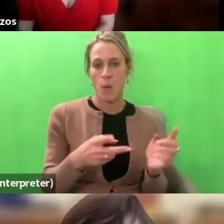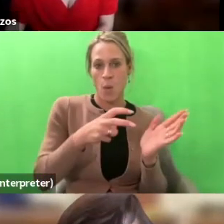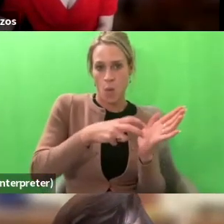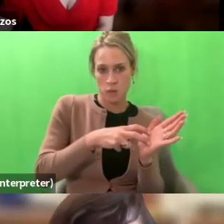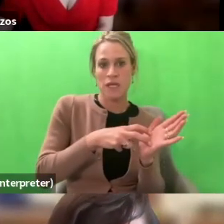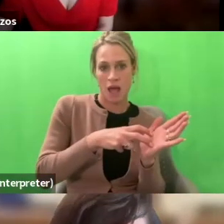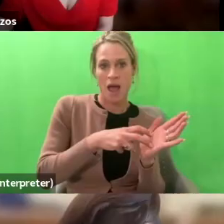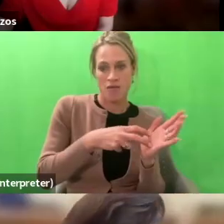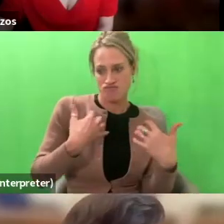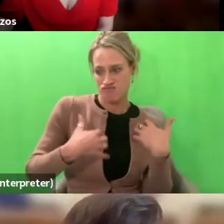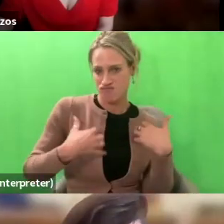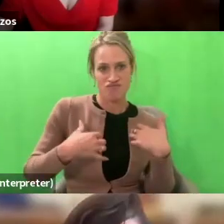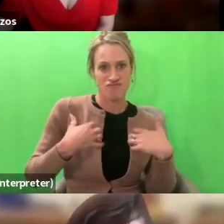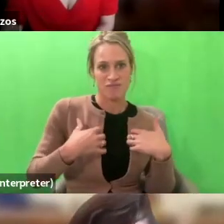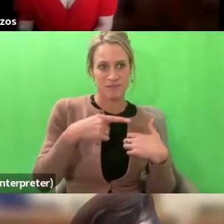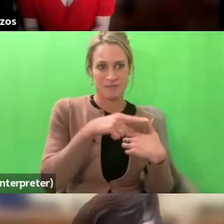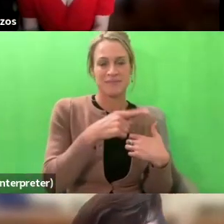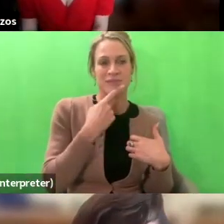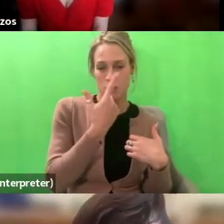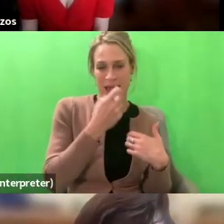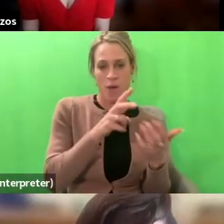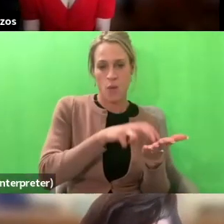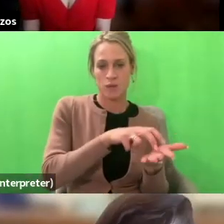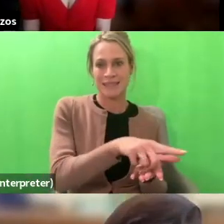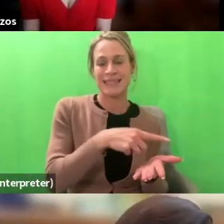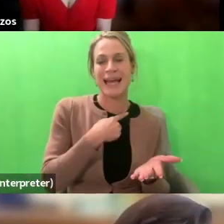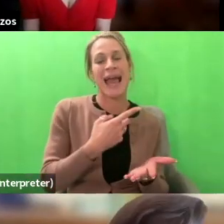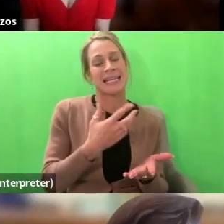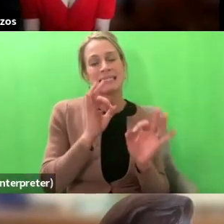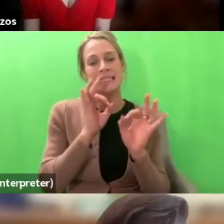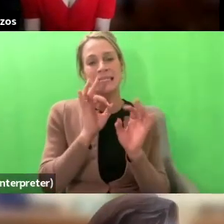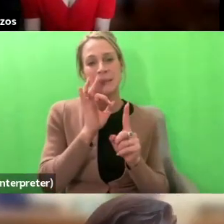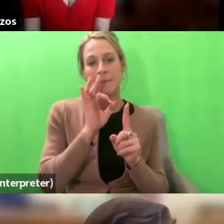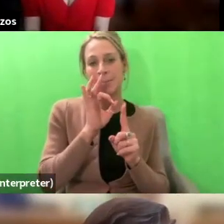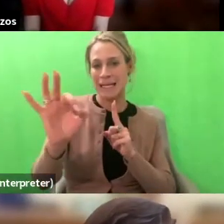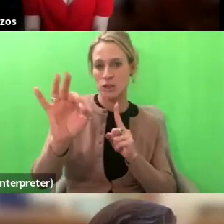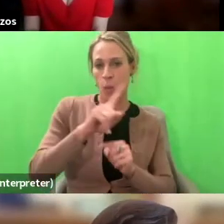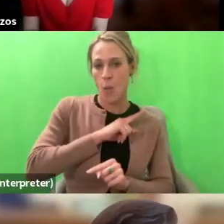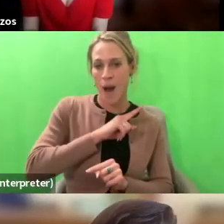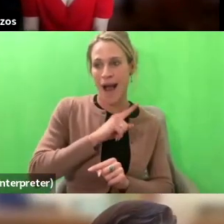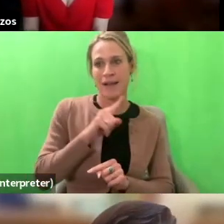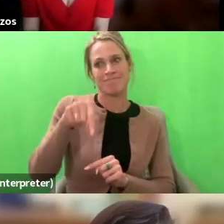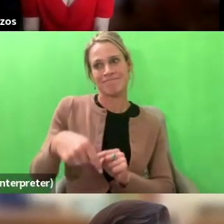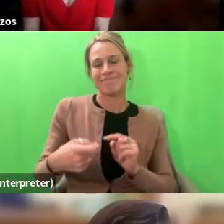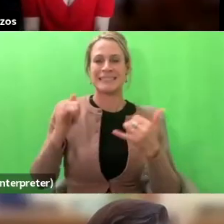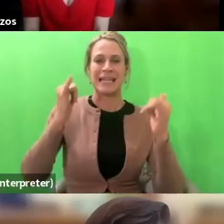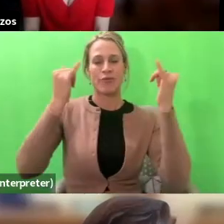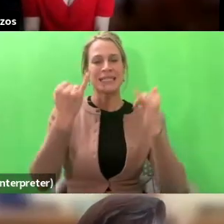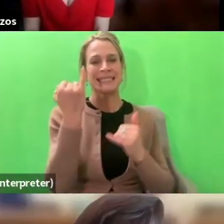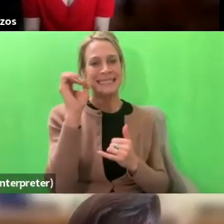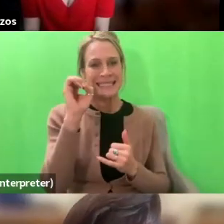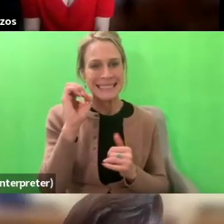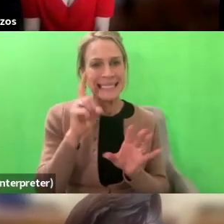This is a really exciting issue also because it marks our 60-year anniversary at Modern Poetry and Translation. So it's